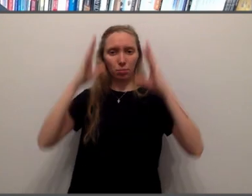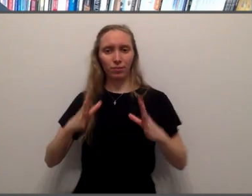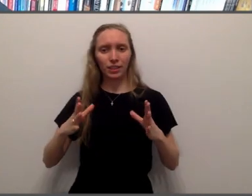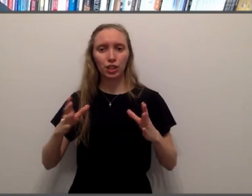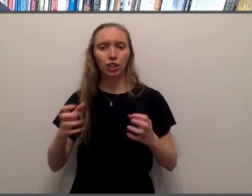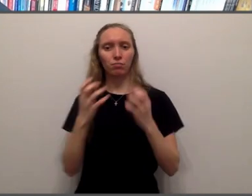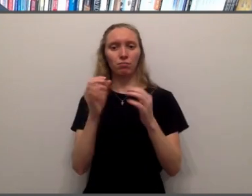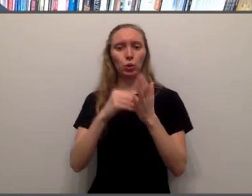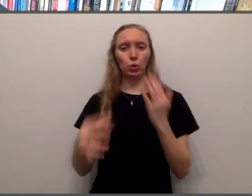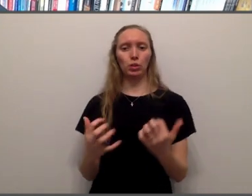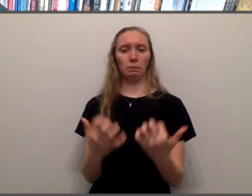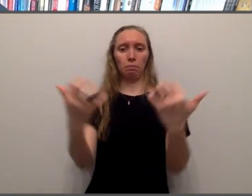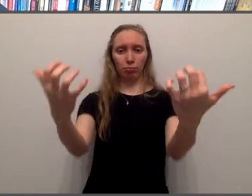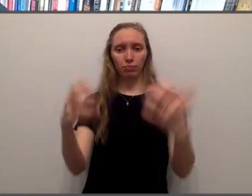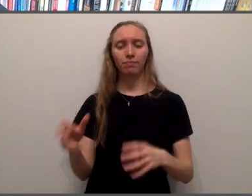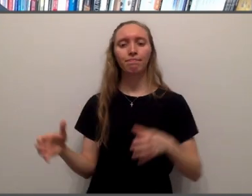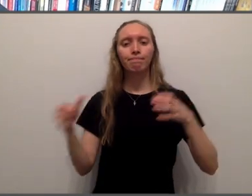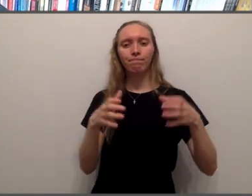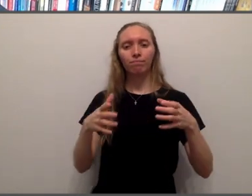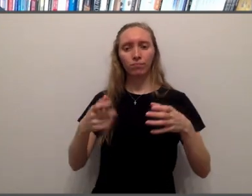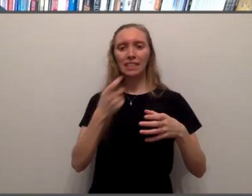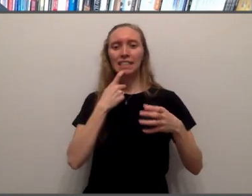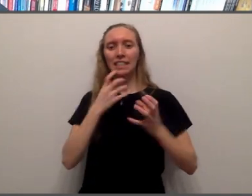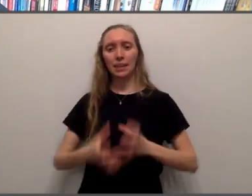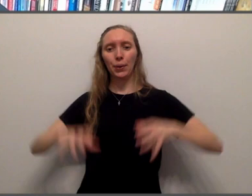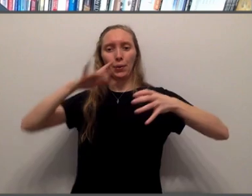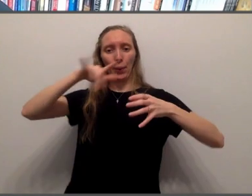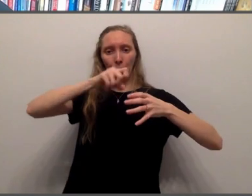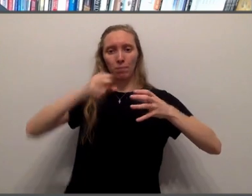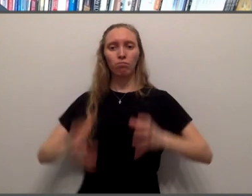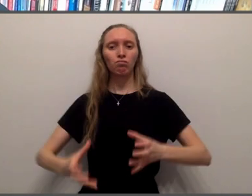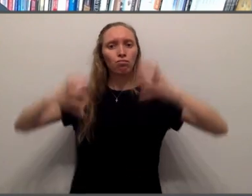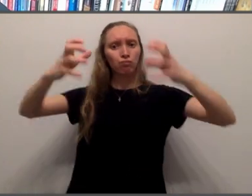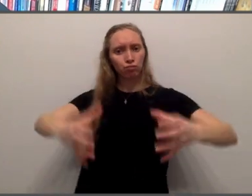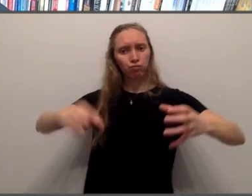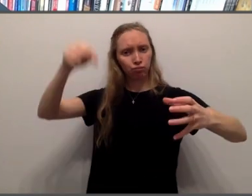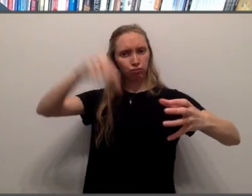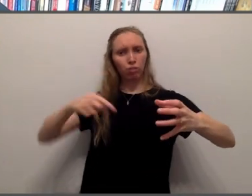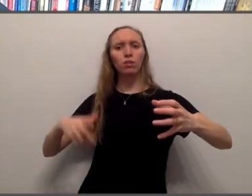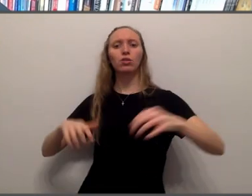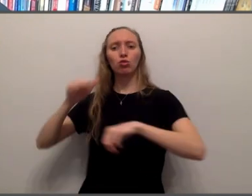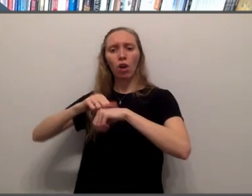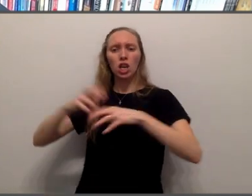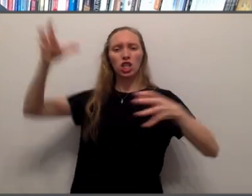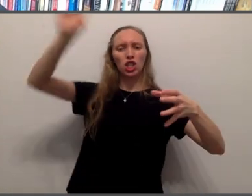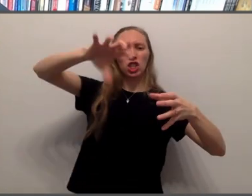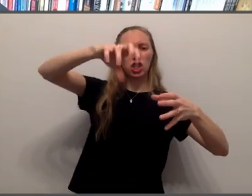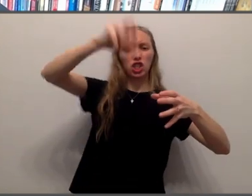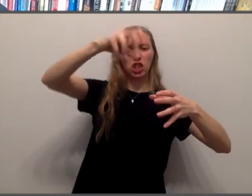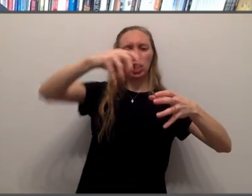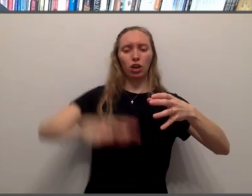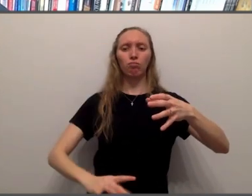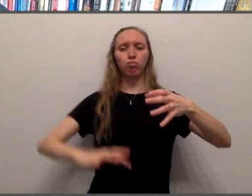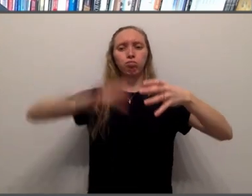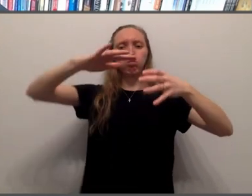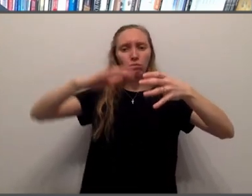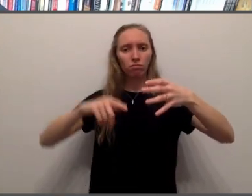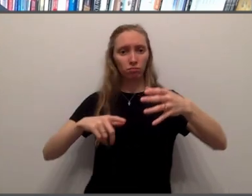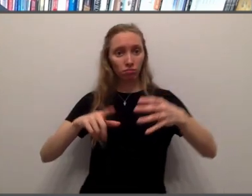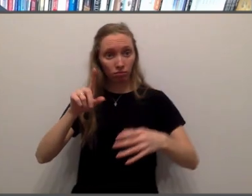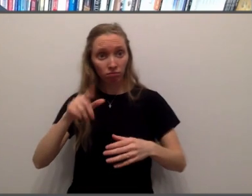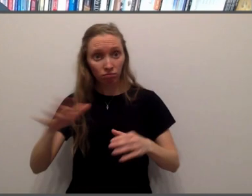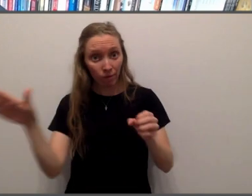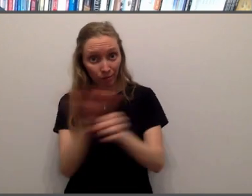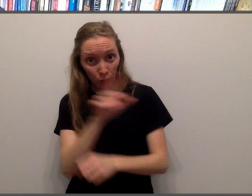his class, is this jar full? And of course they say, yeah, it's full. And then the story goes on to say that he fills it